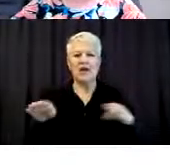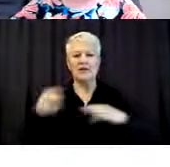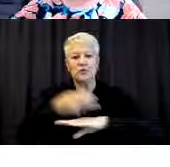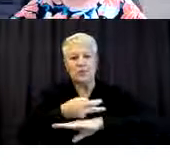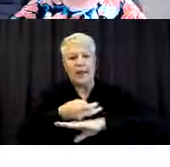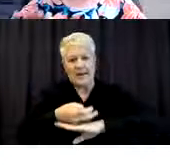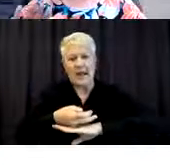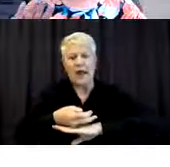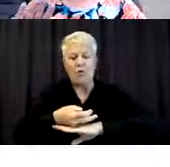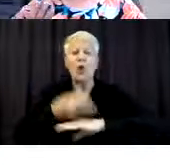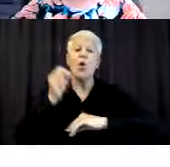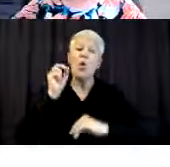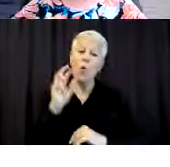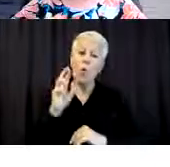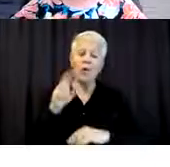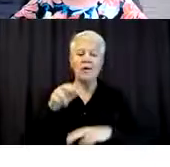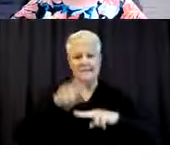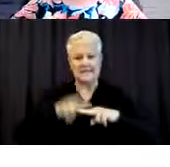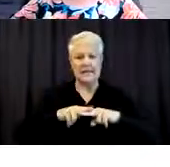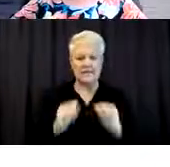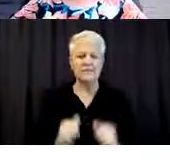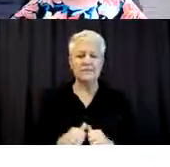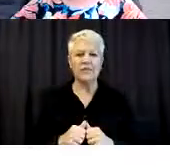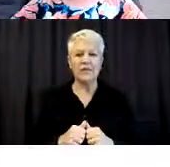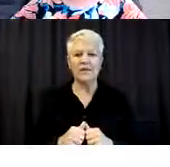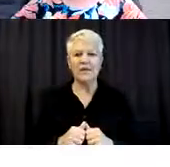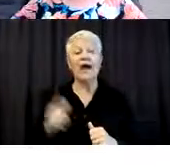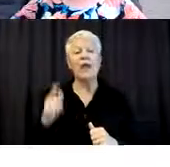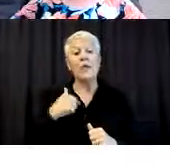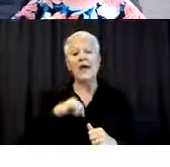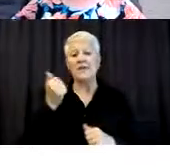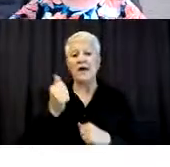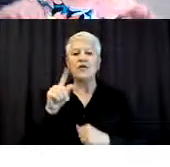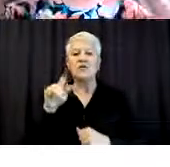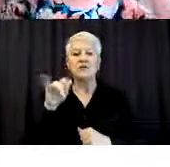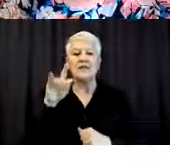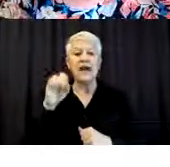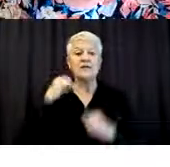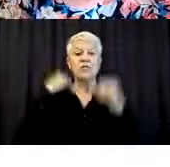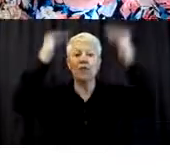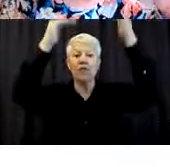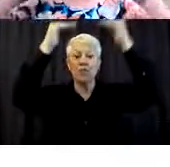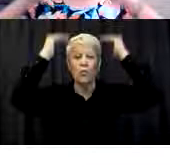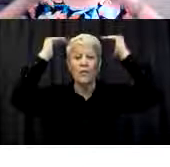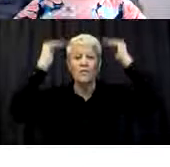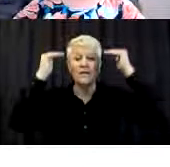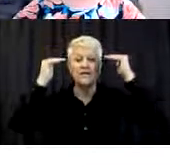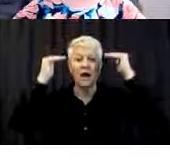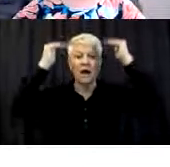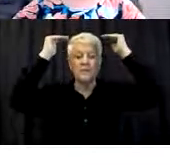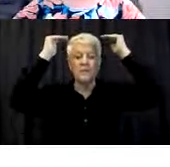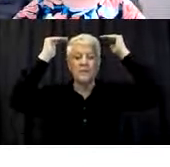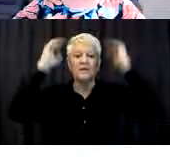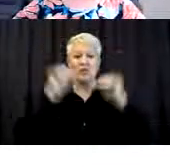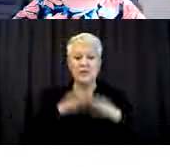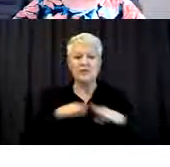down in or sit up in. There are other styles where the roof has been extended up so that a child